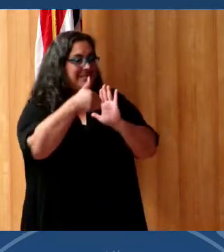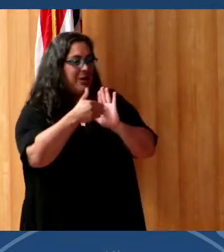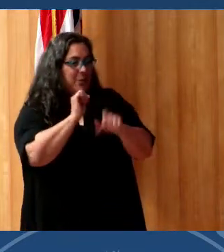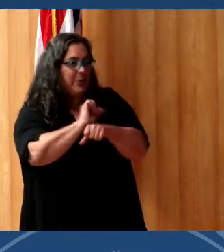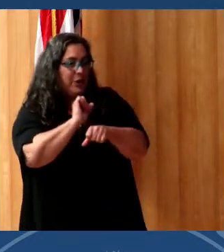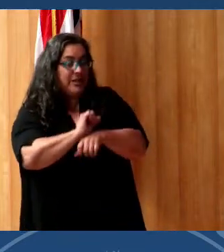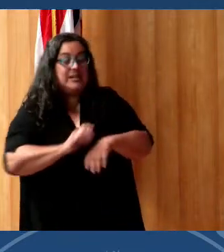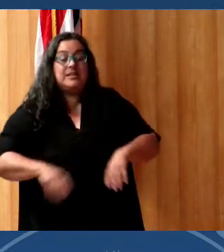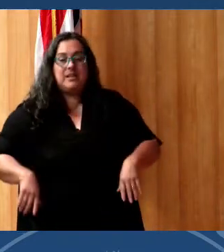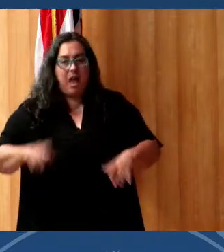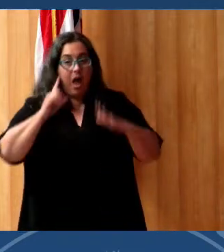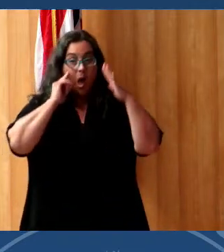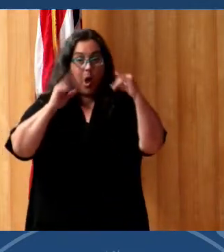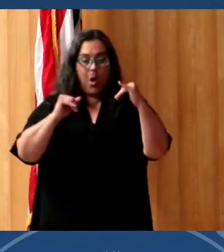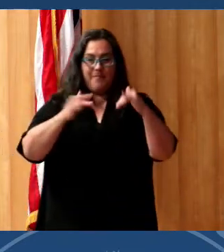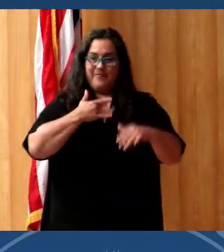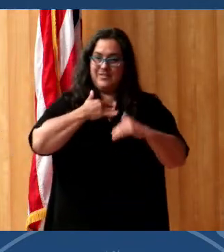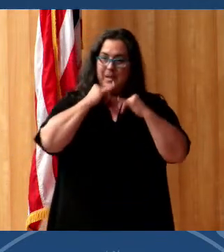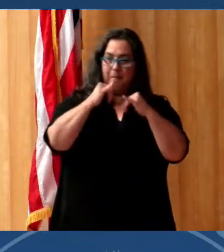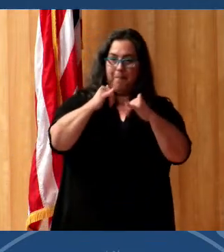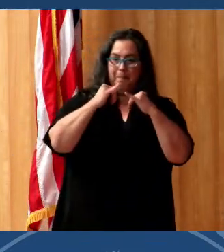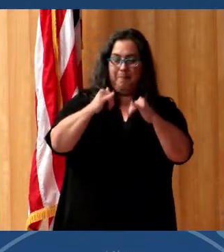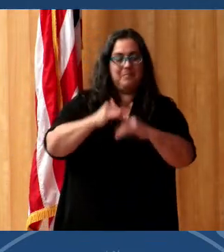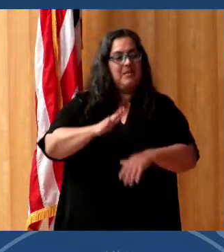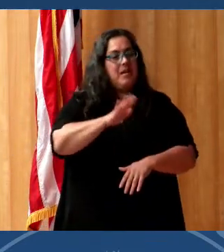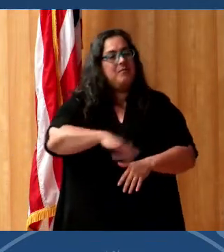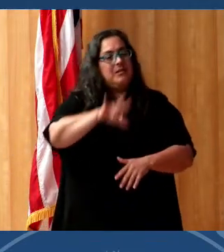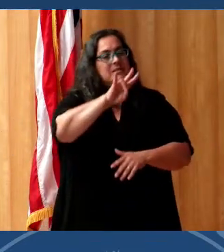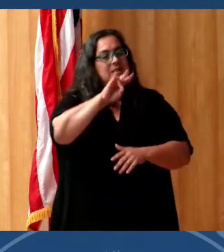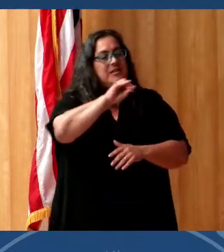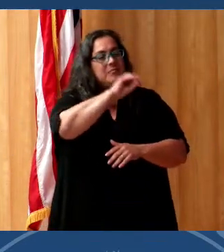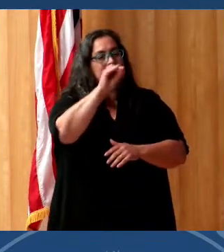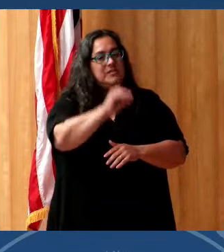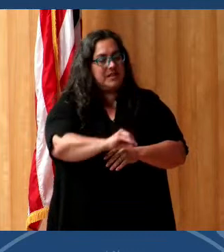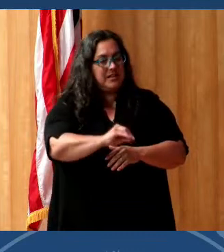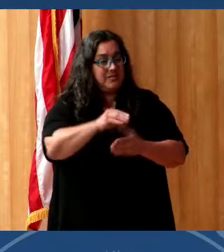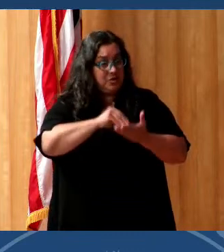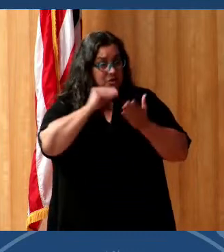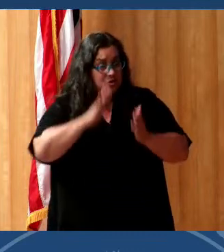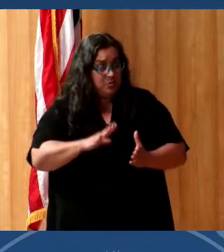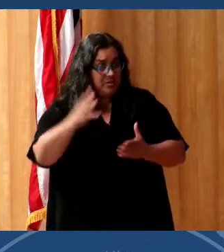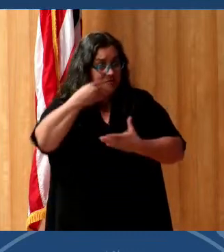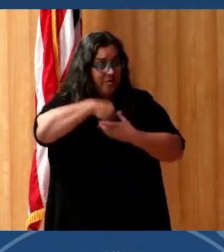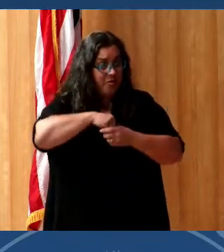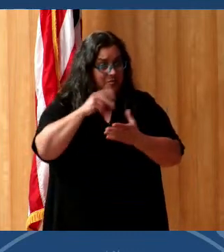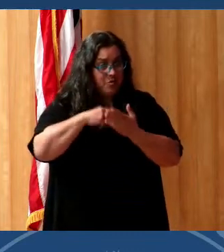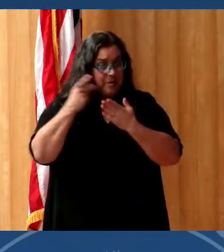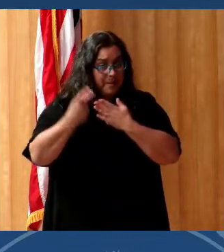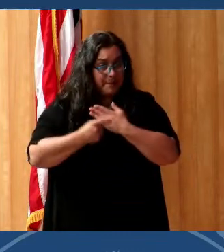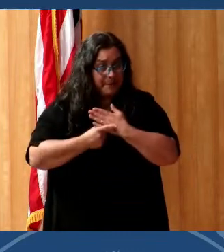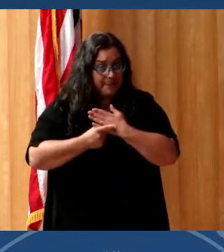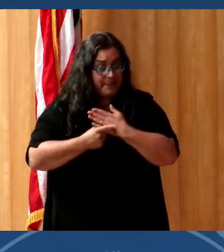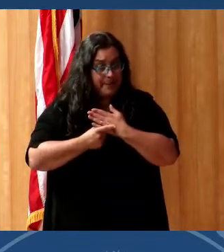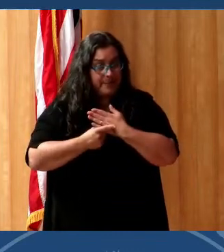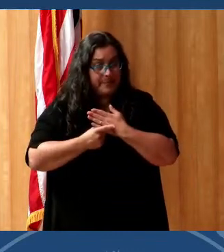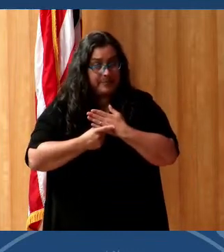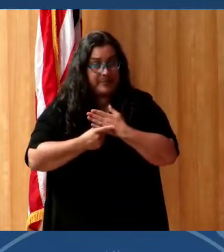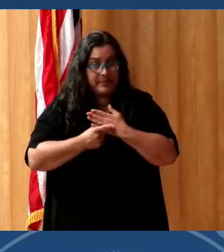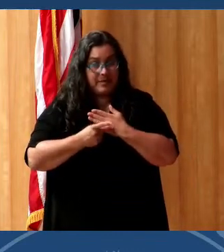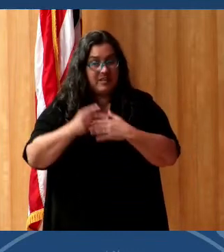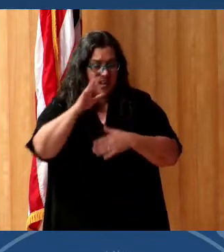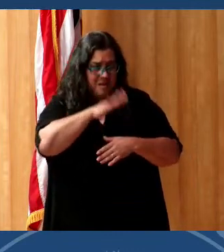for you. About 70% of the students that participate in this program of fellows,